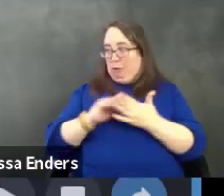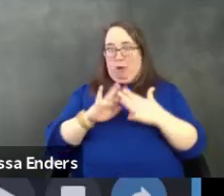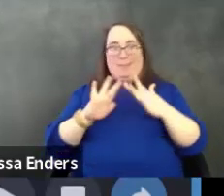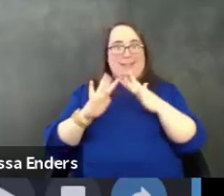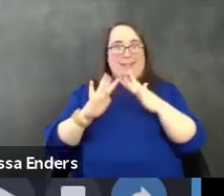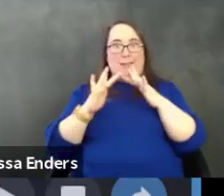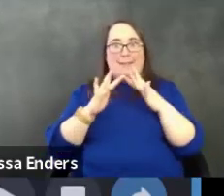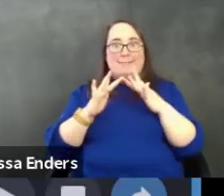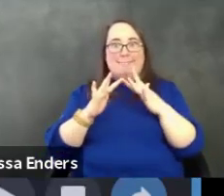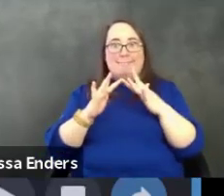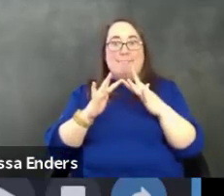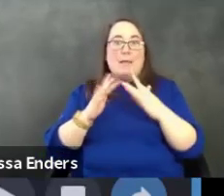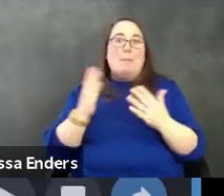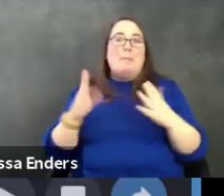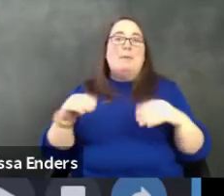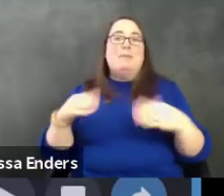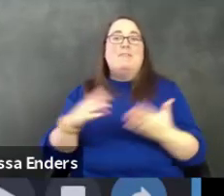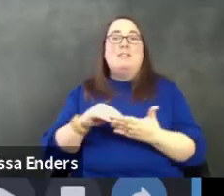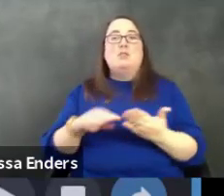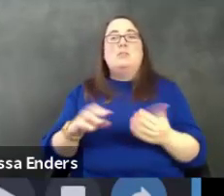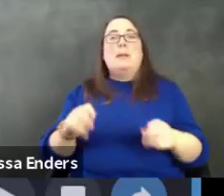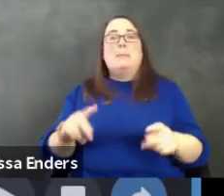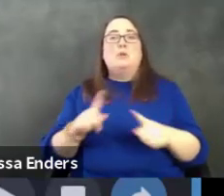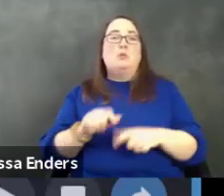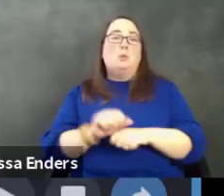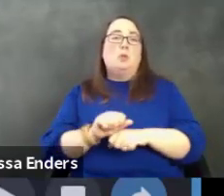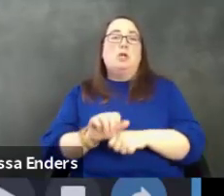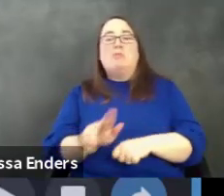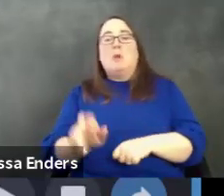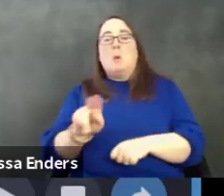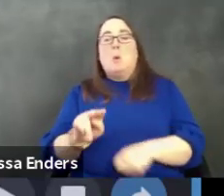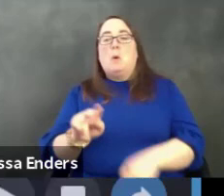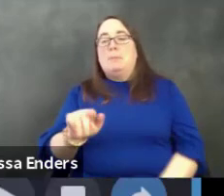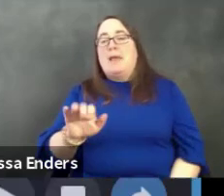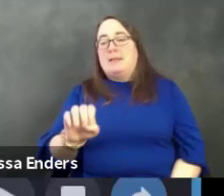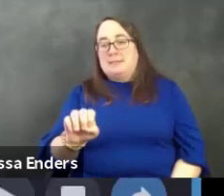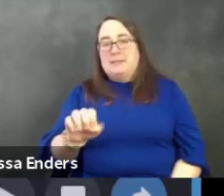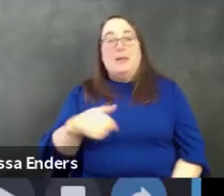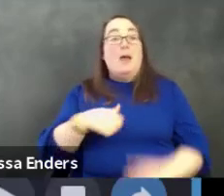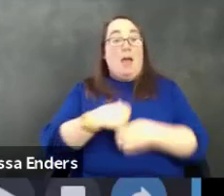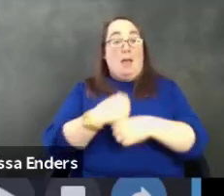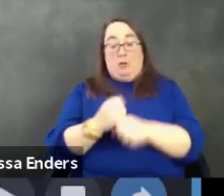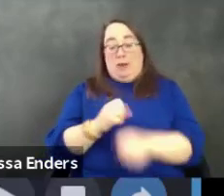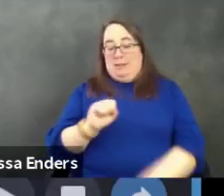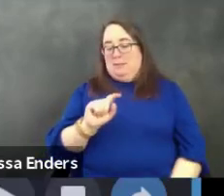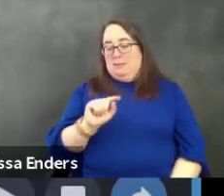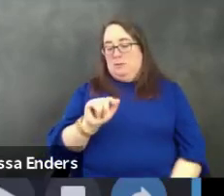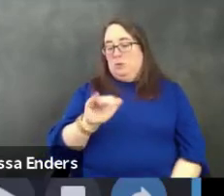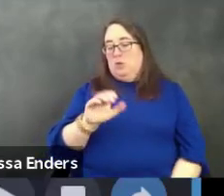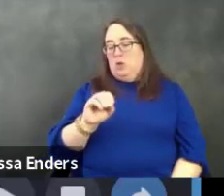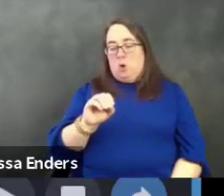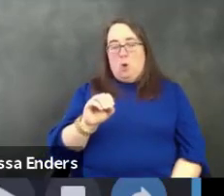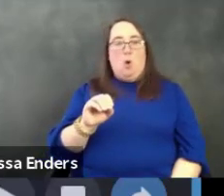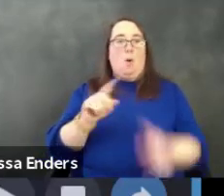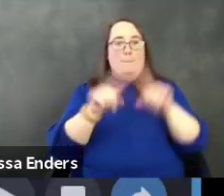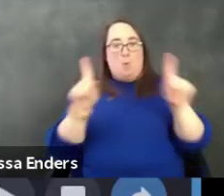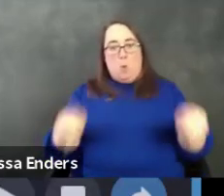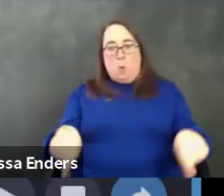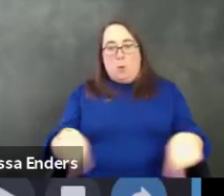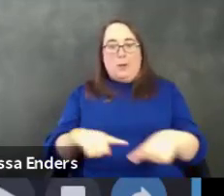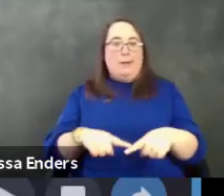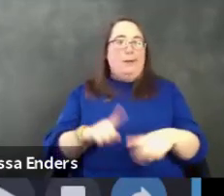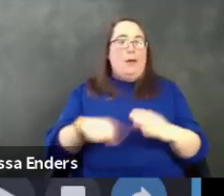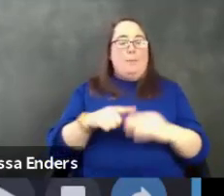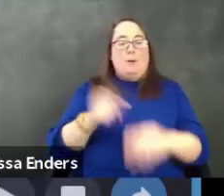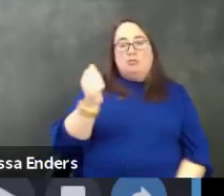to give students the opportunity to work at their own pace. So I created this studio board all about Shakespeare, drama, and filmmaking. As you can